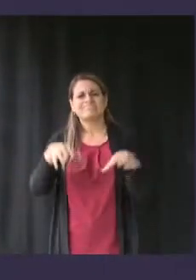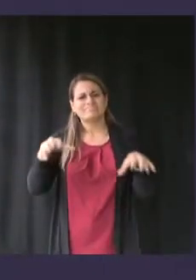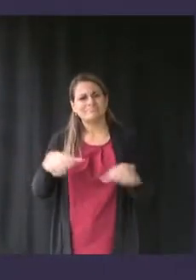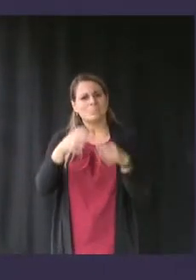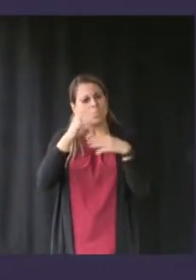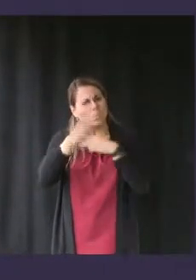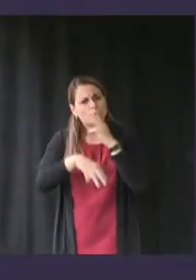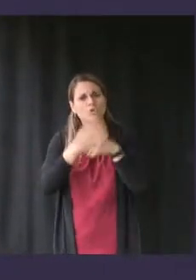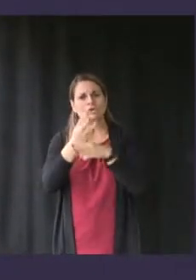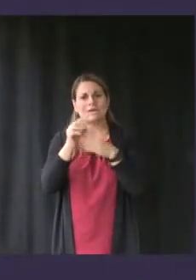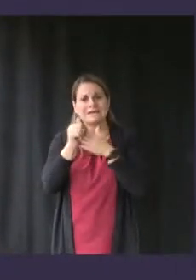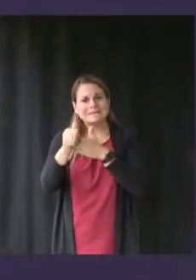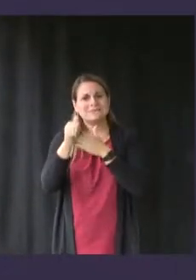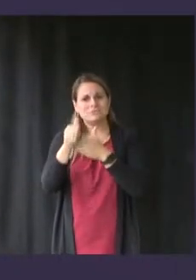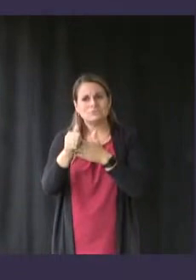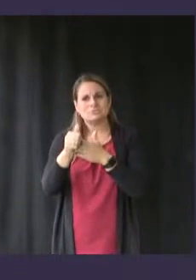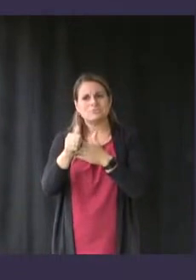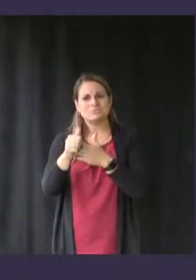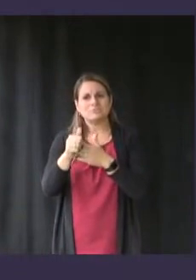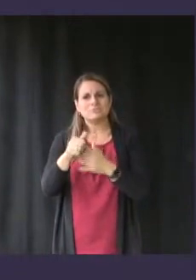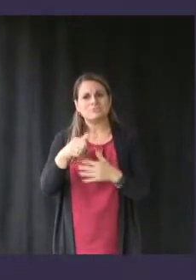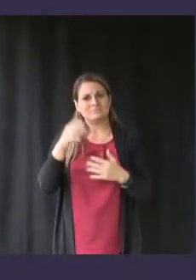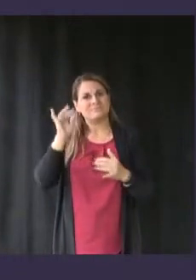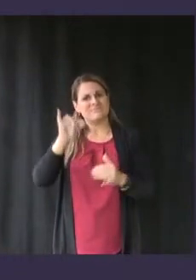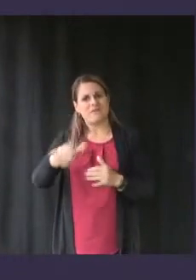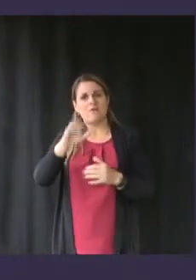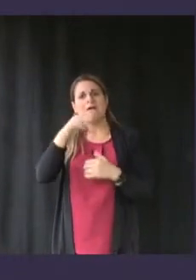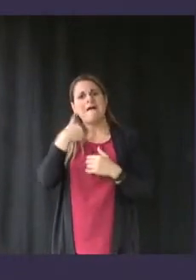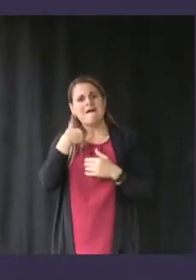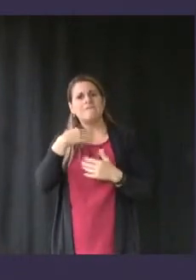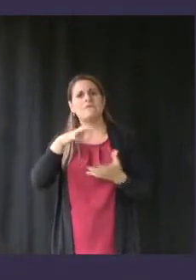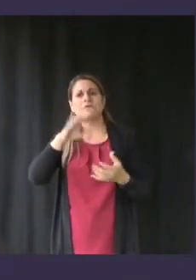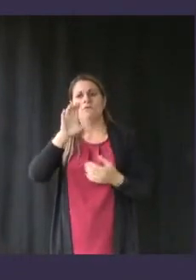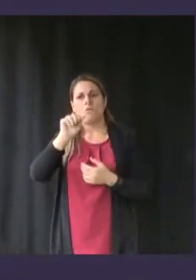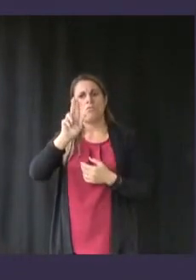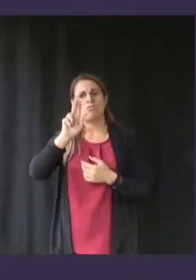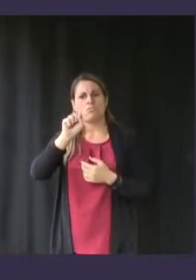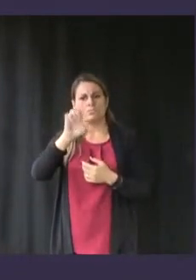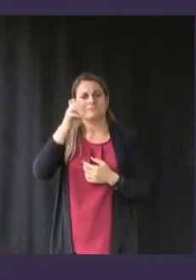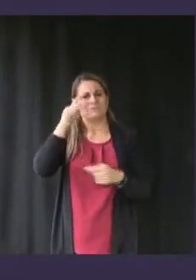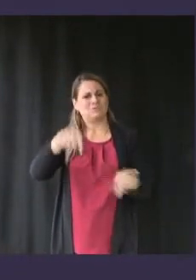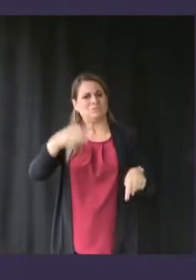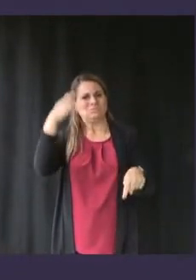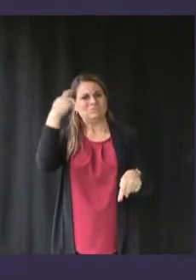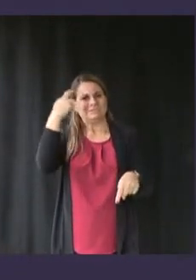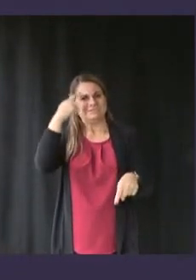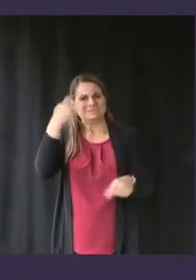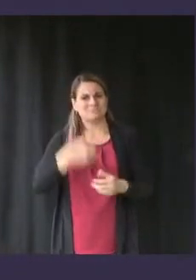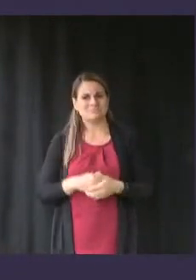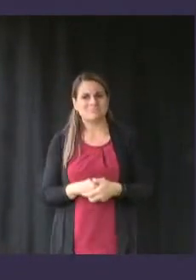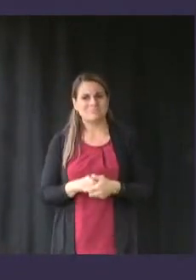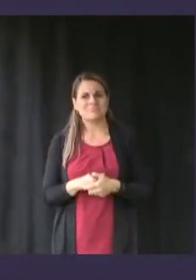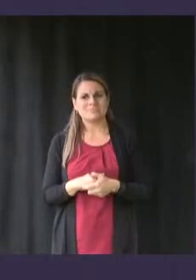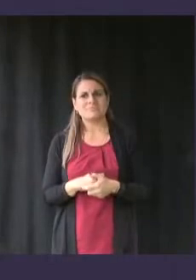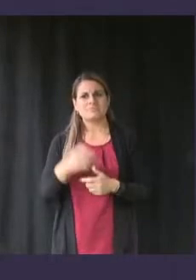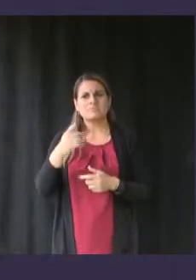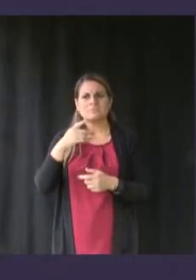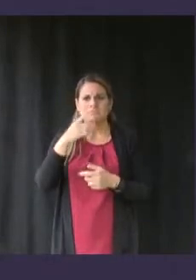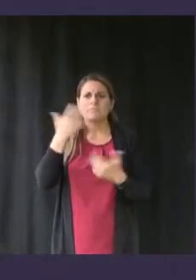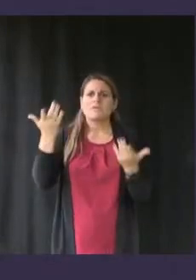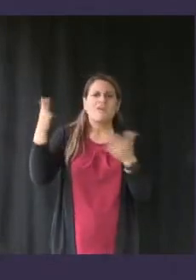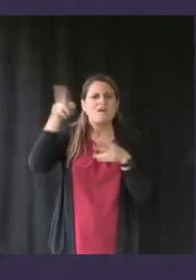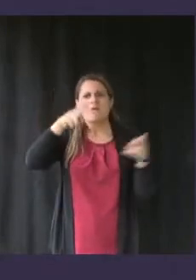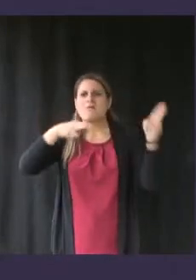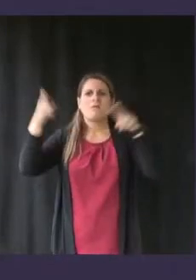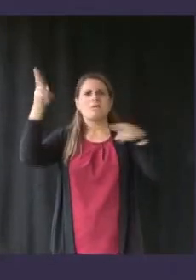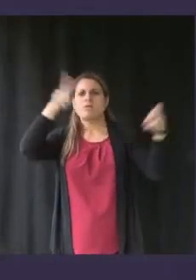cause. Today, hate crimes and hate speech, as we all know, are on the rise. Supremacist groups are proliferating at home